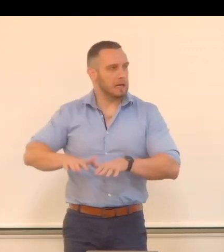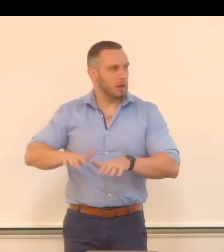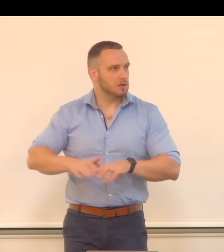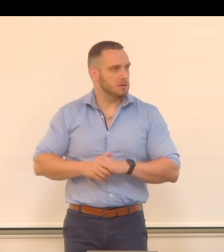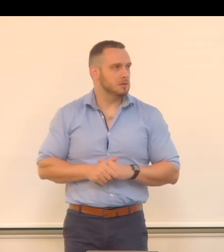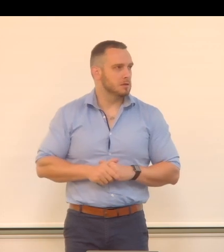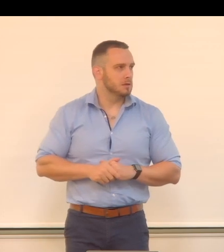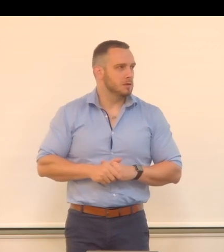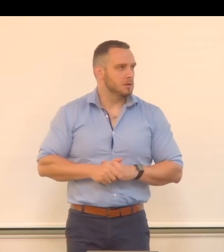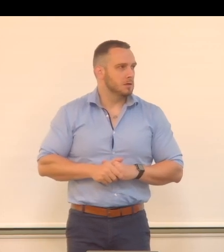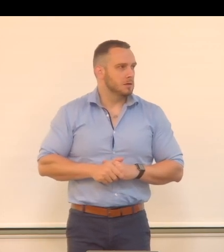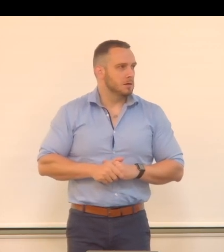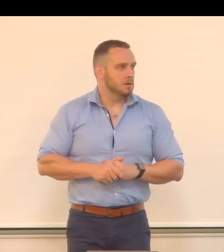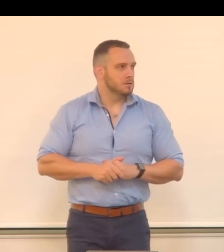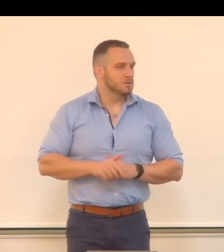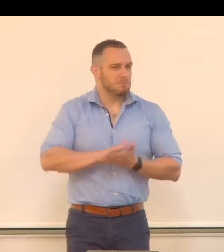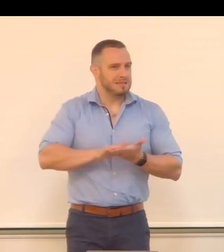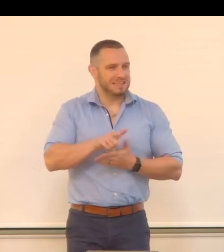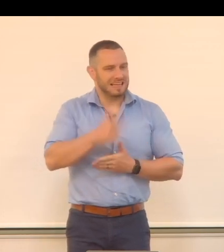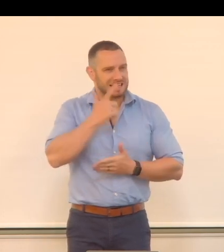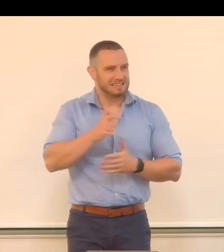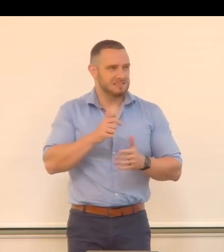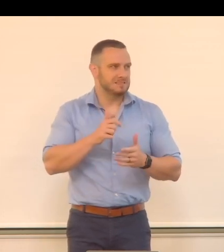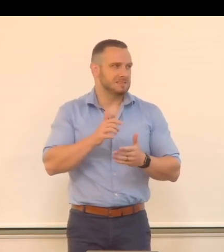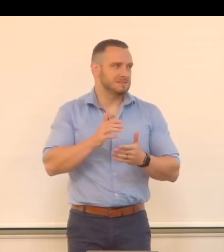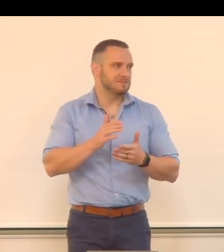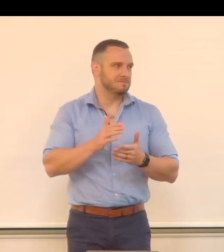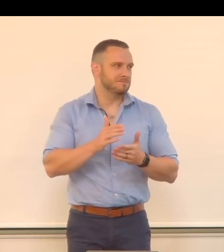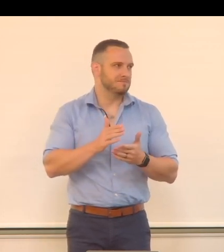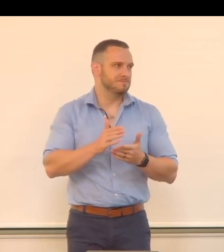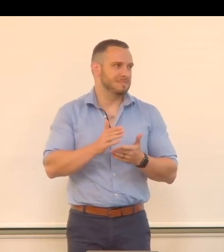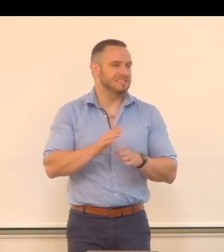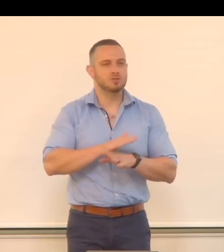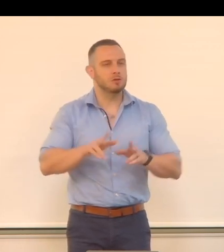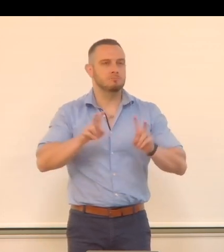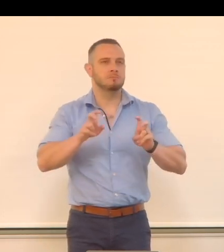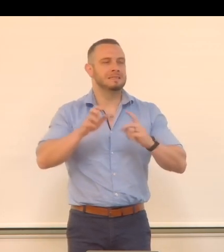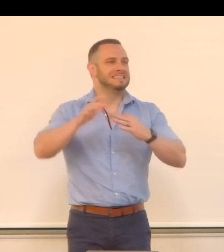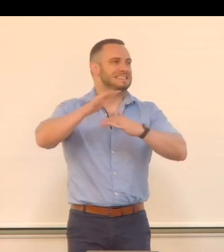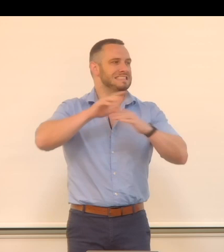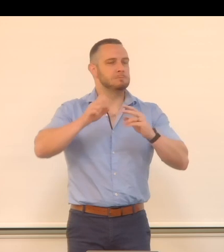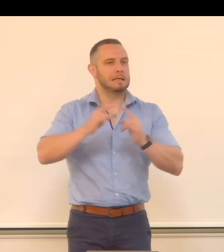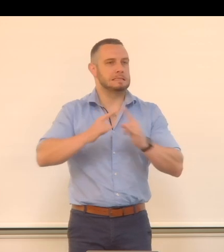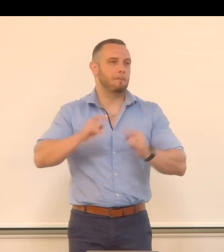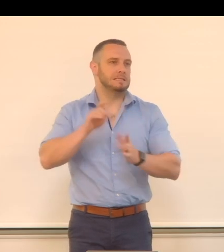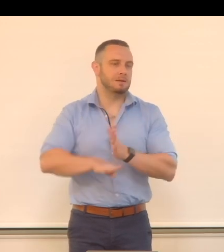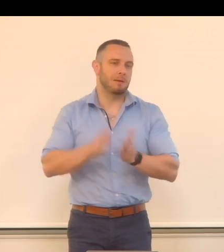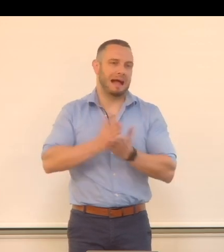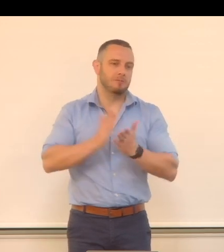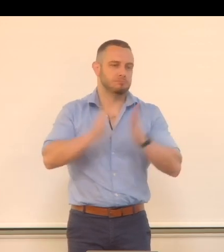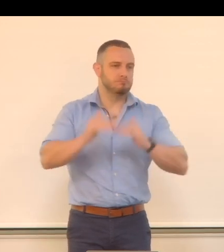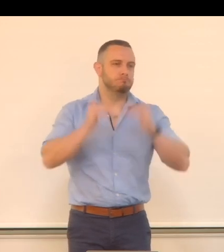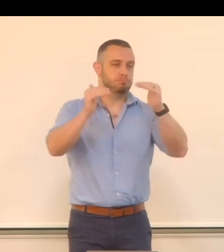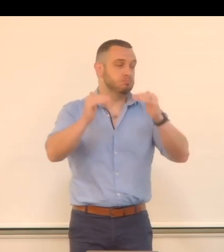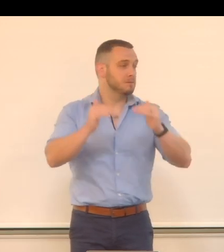to have the highest fidelity that they can have so it doesn't become a space camp experience? Right, right. Yeah, I actually have some backup